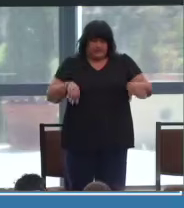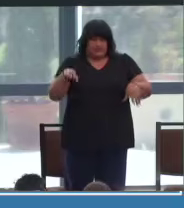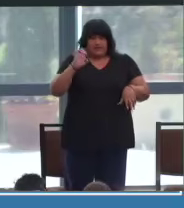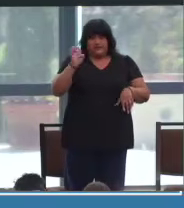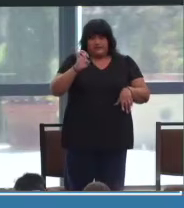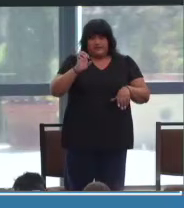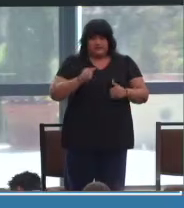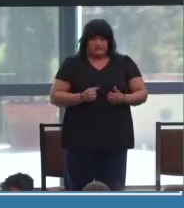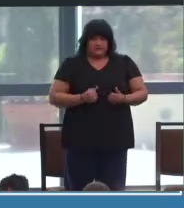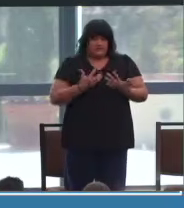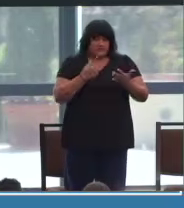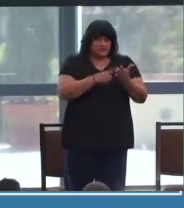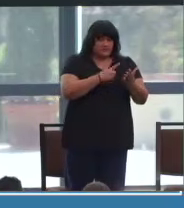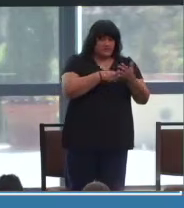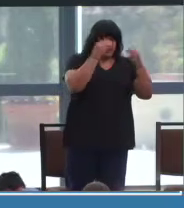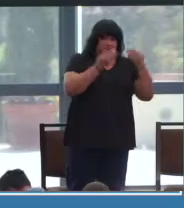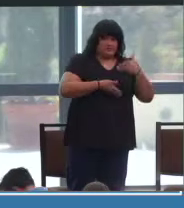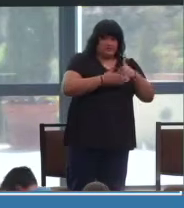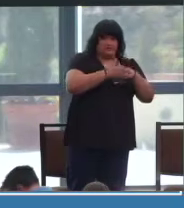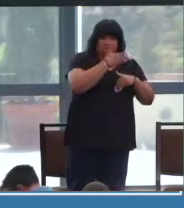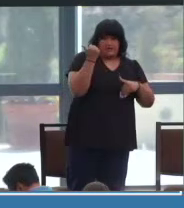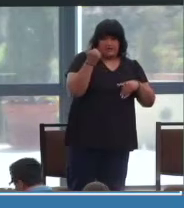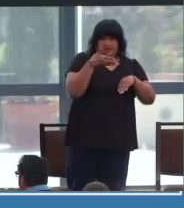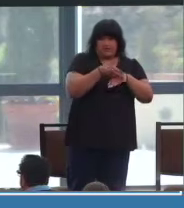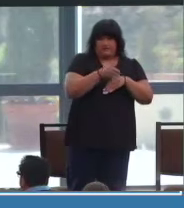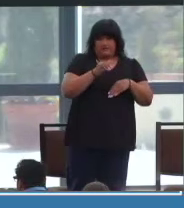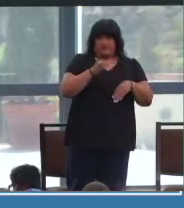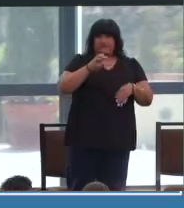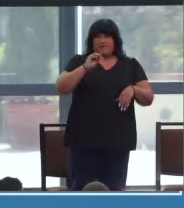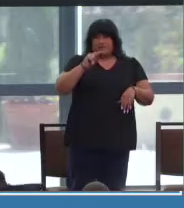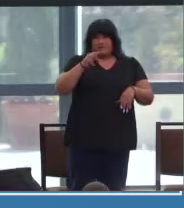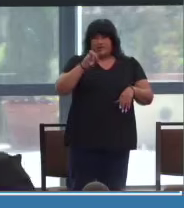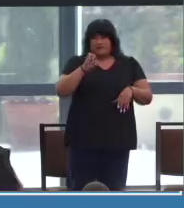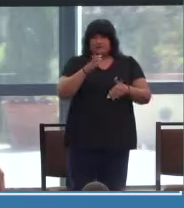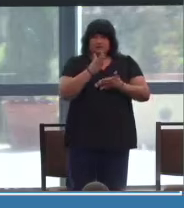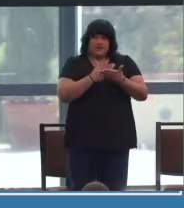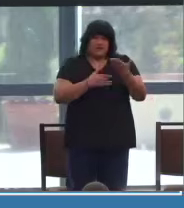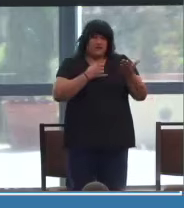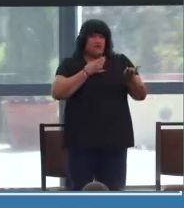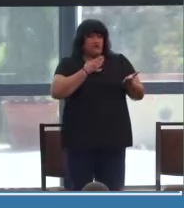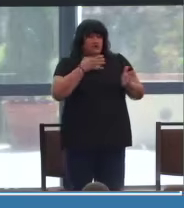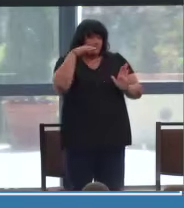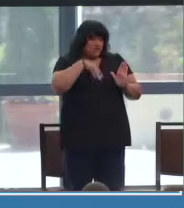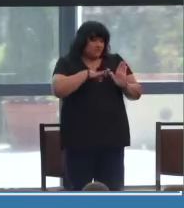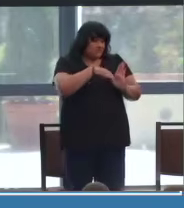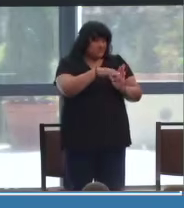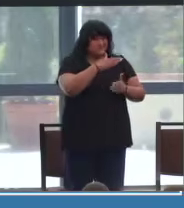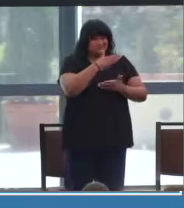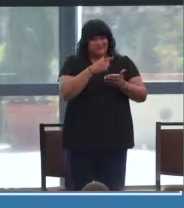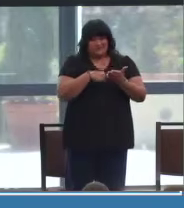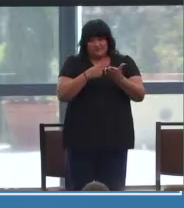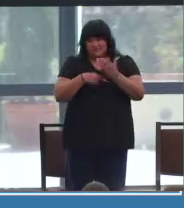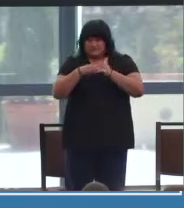get a little better after menopause. So now some of that might be more hormone fluctuations, and in some patients, just a consistent